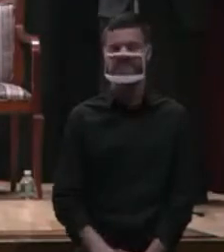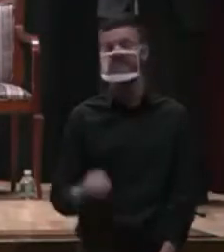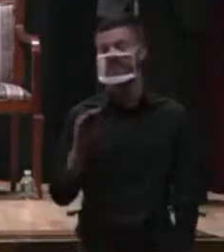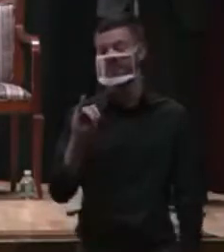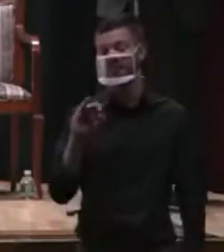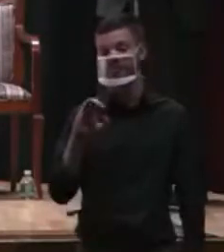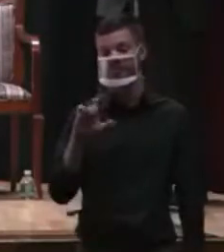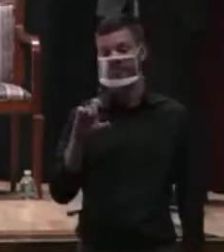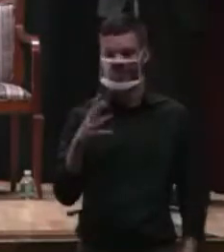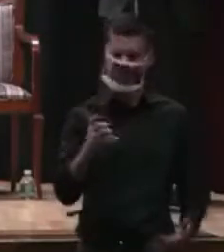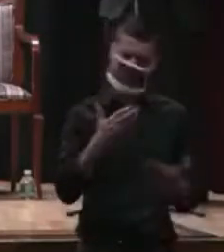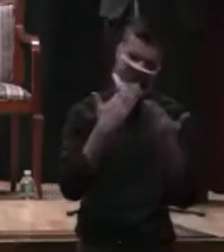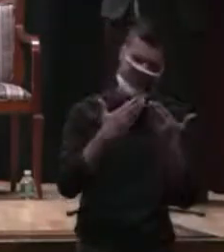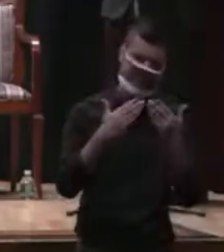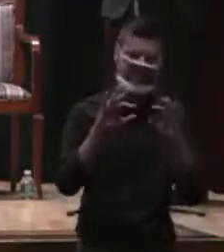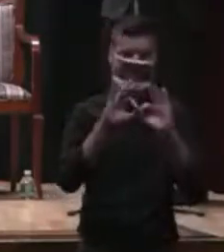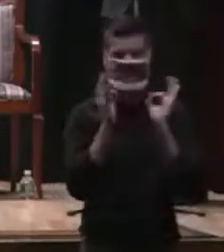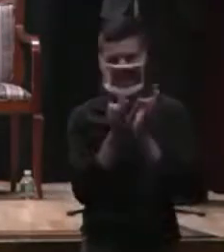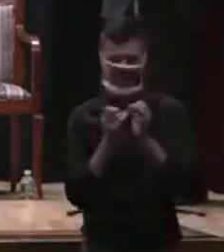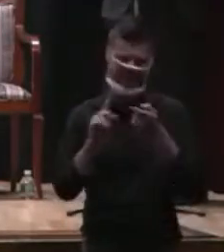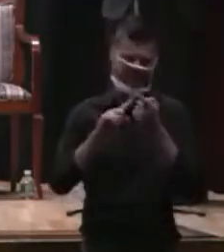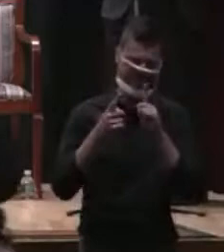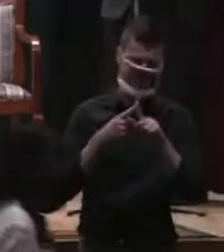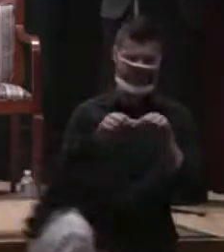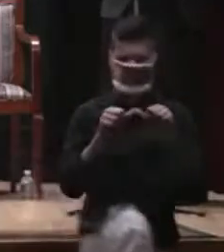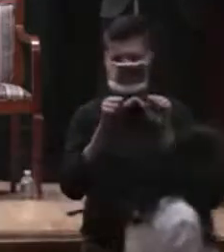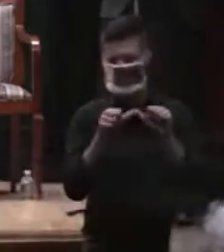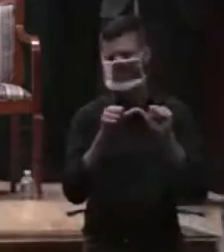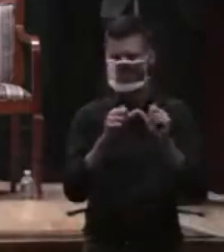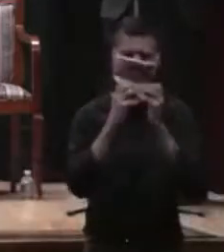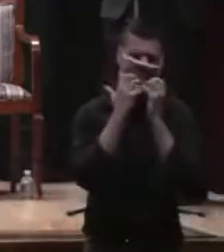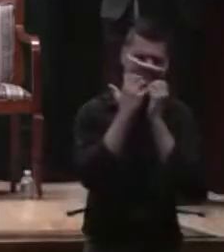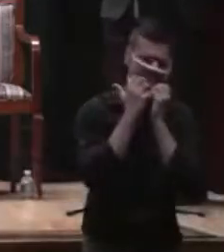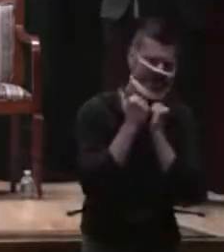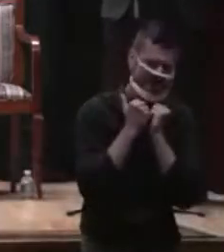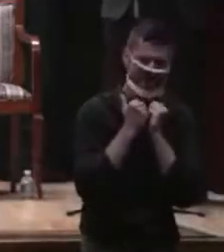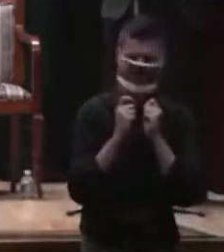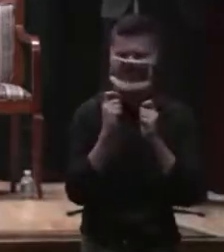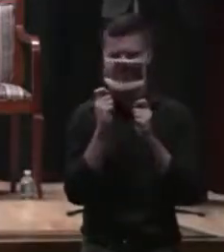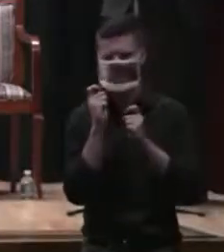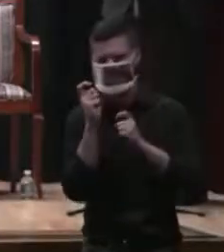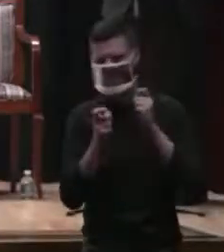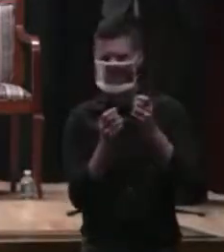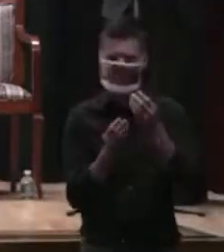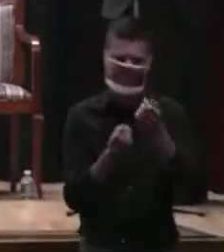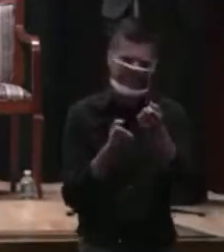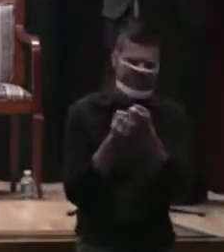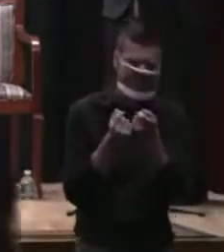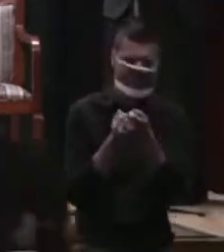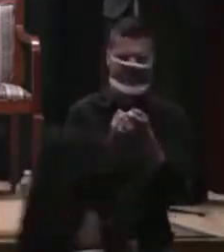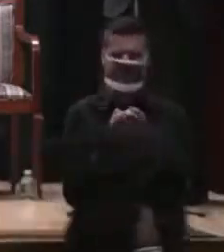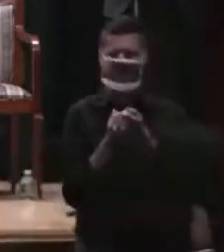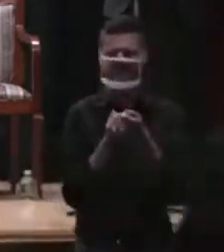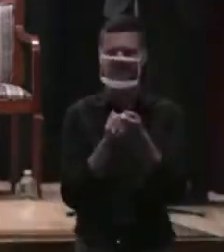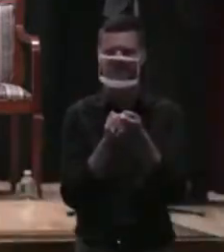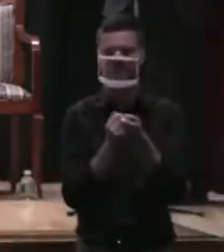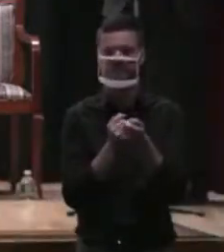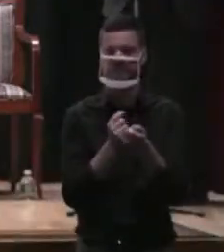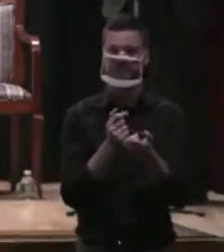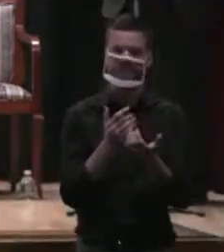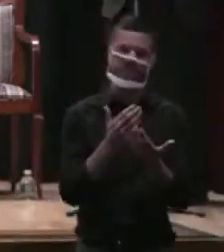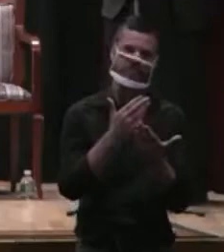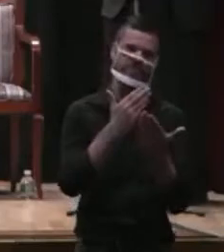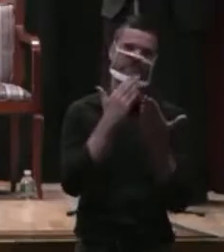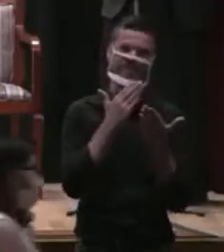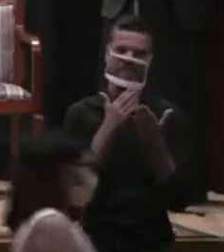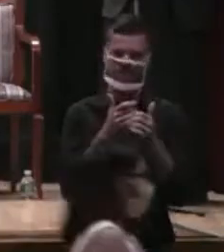Michelle would like to thank her family and friends for their endlessly caring and giving support throughout this journey. She's grateful to be able to follow